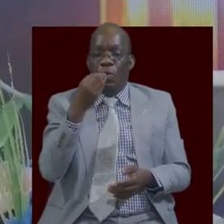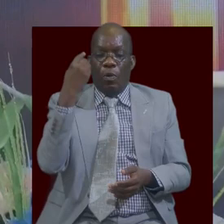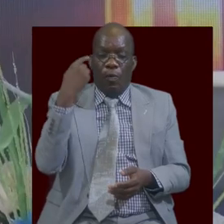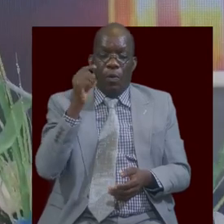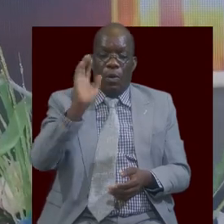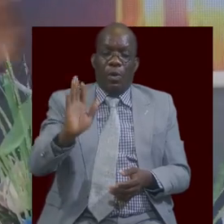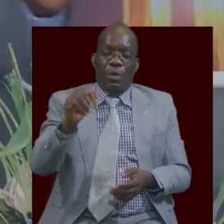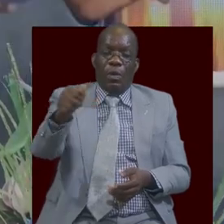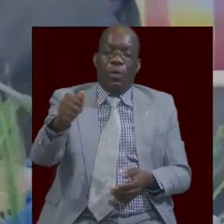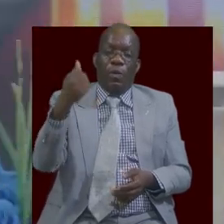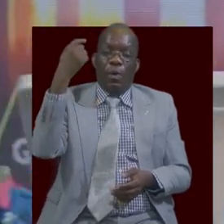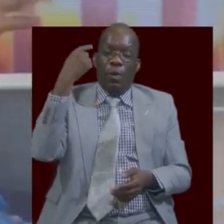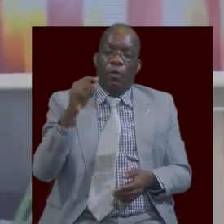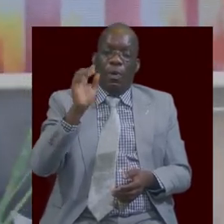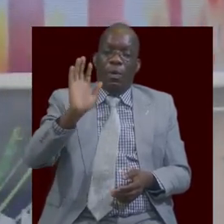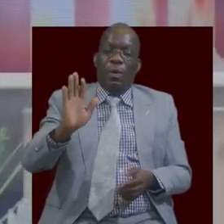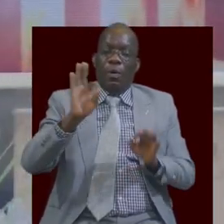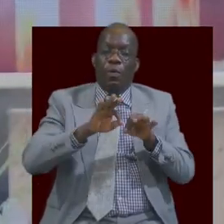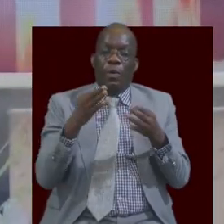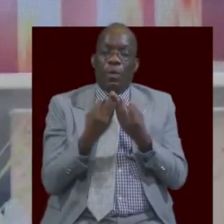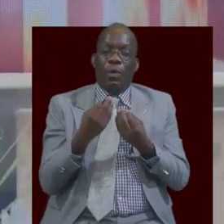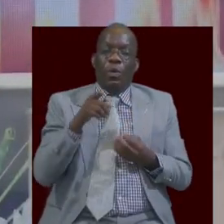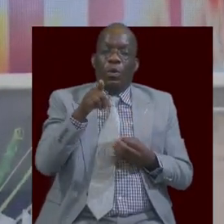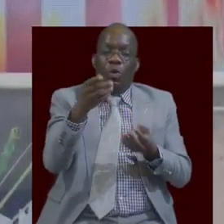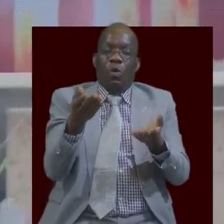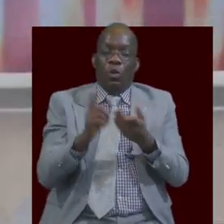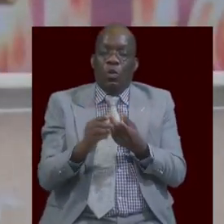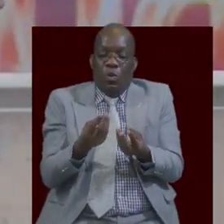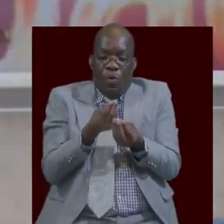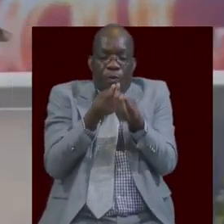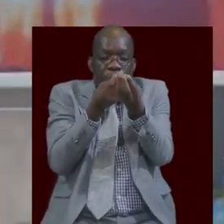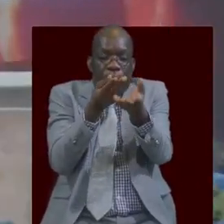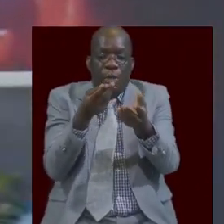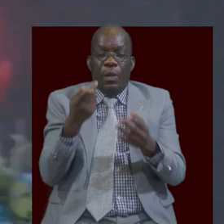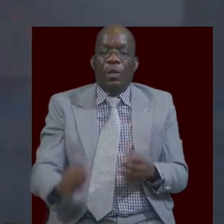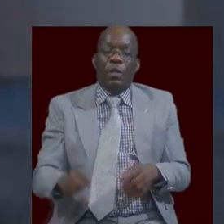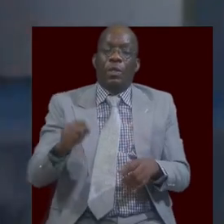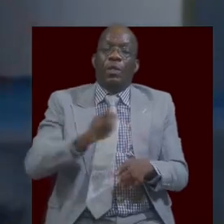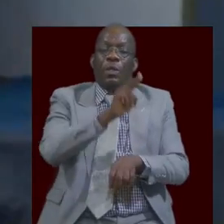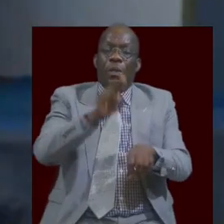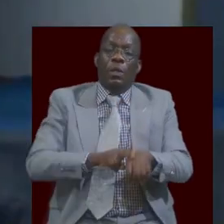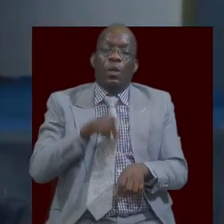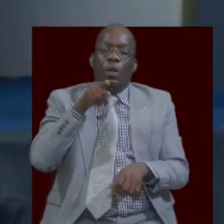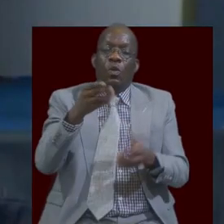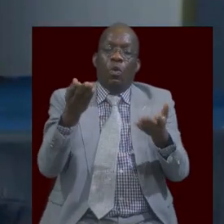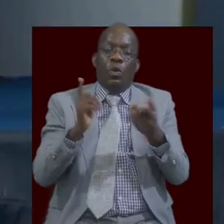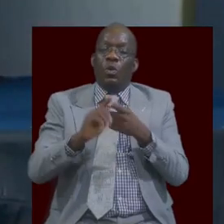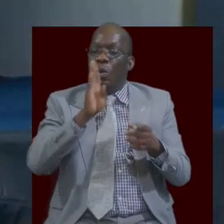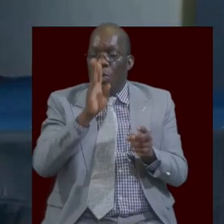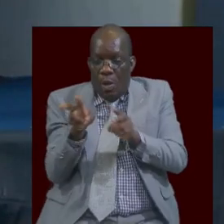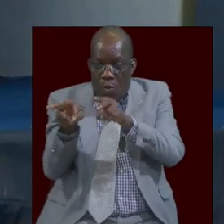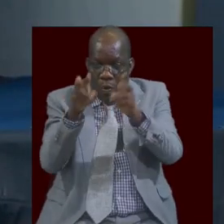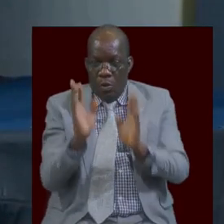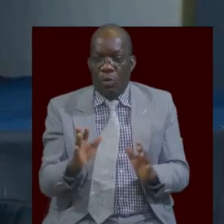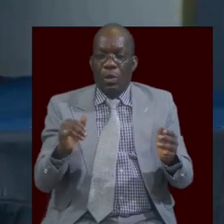family. You want to even feed the nation. You want to be vigilant that nobody comes to put